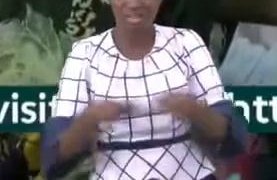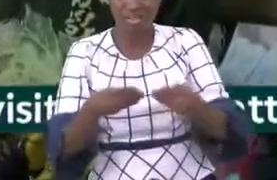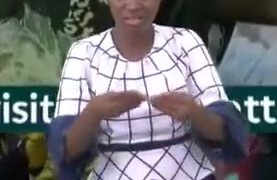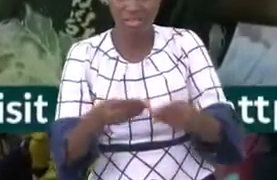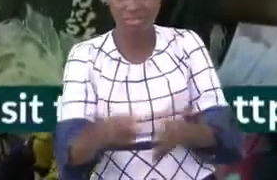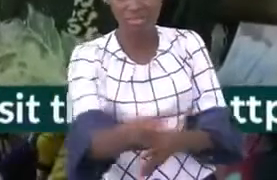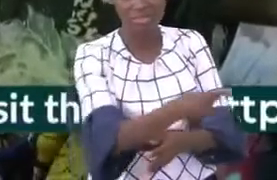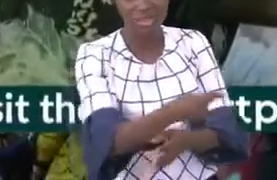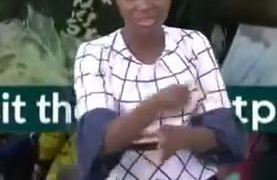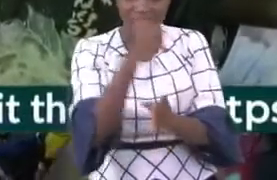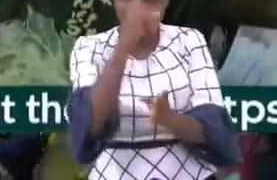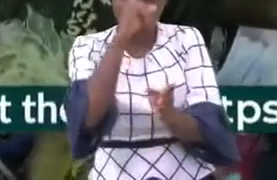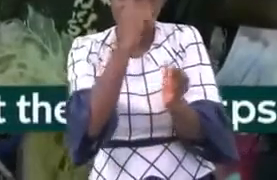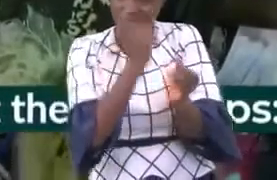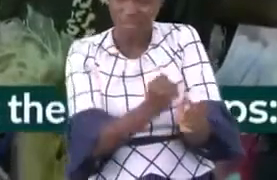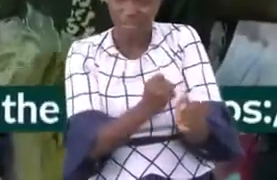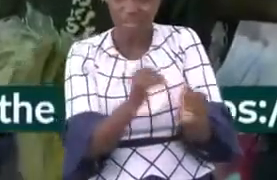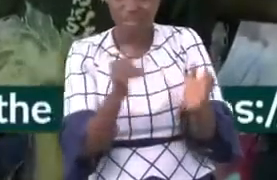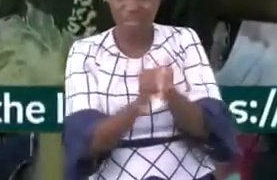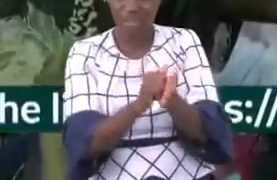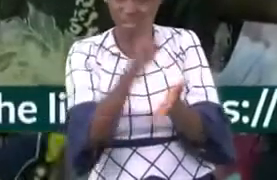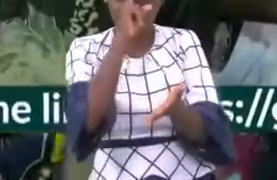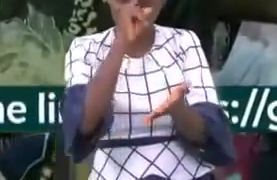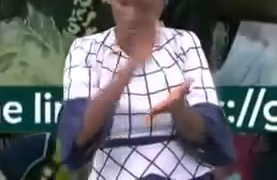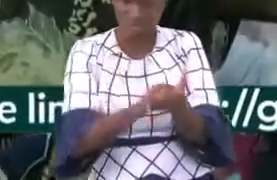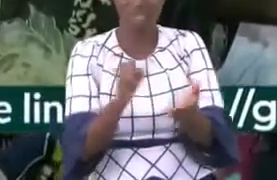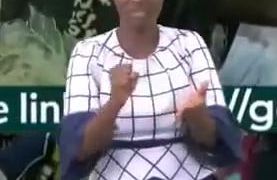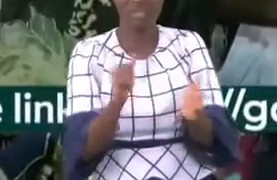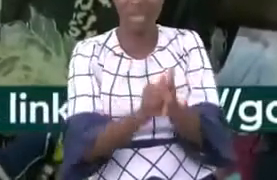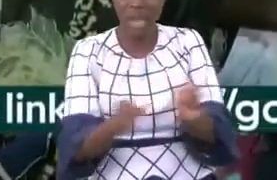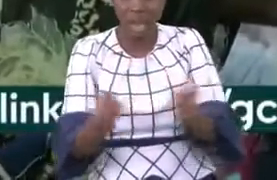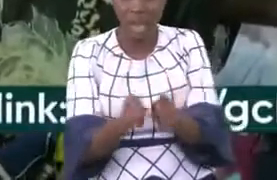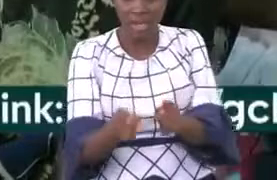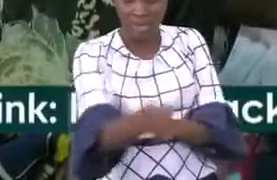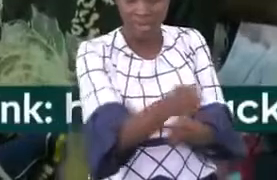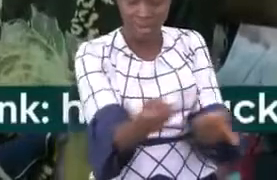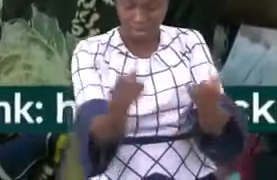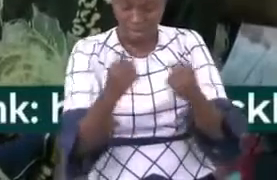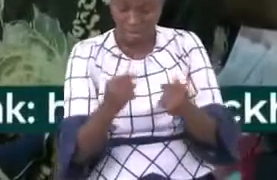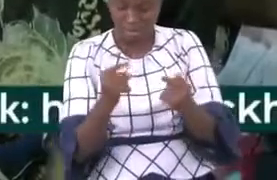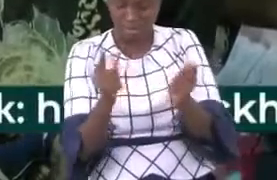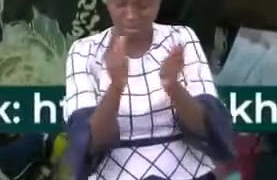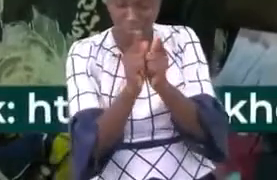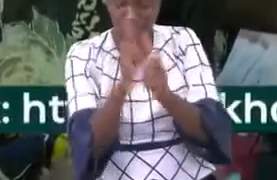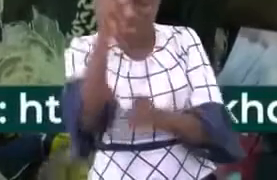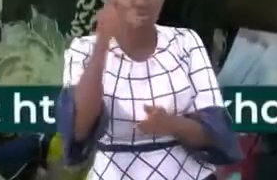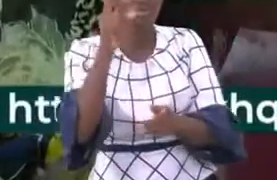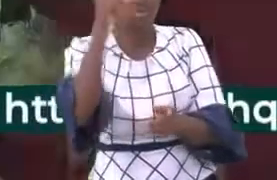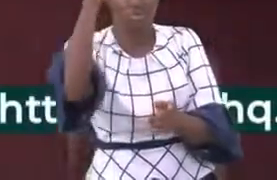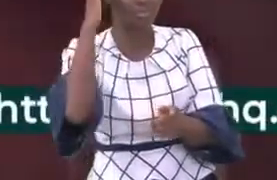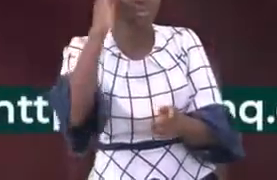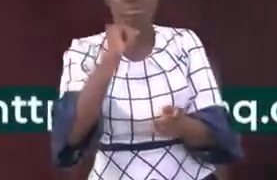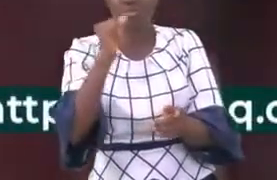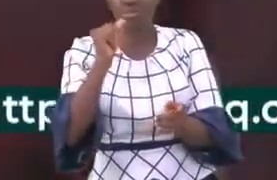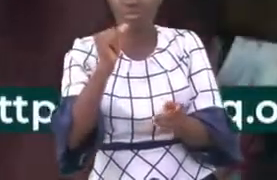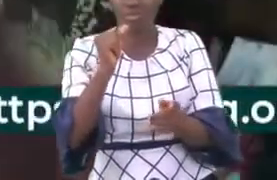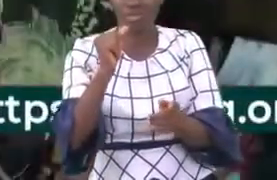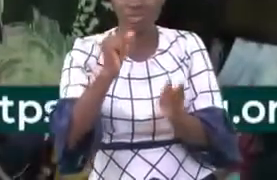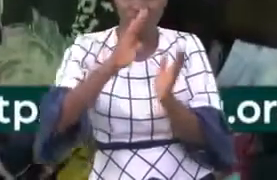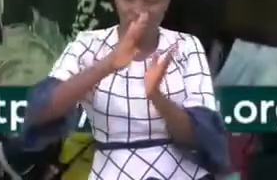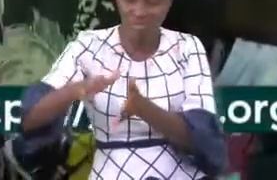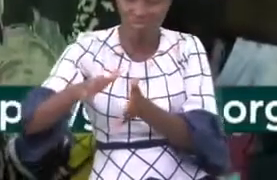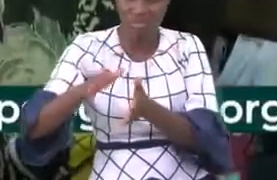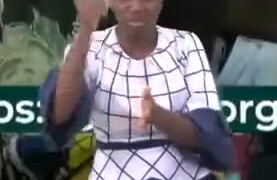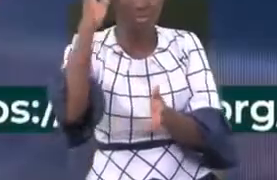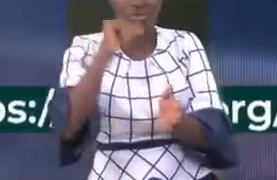come, you'll not cast them away. Lord, perform that which you have promised. Thank